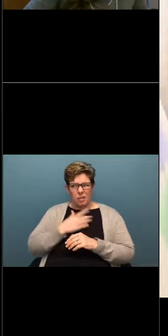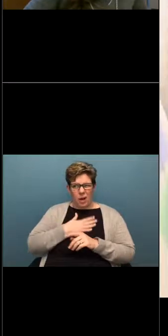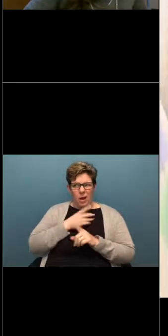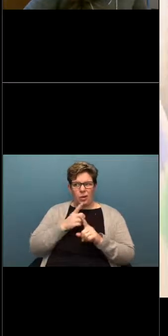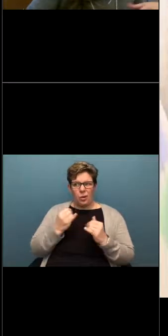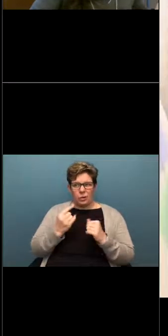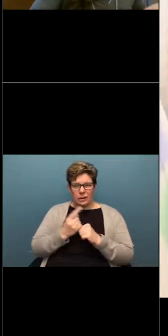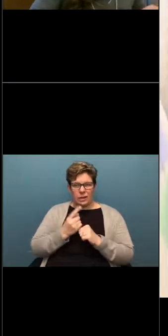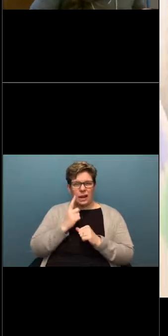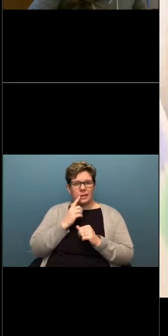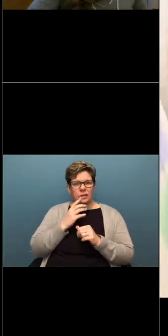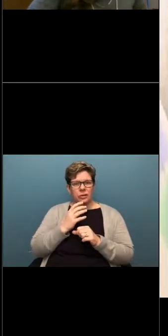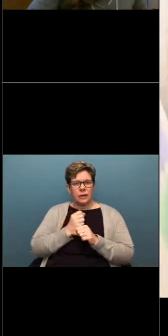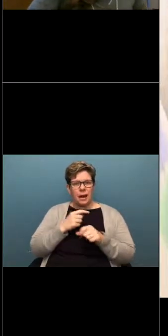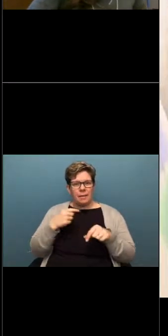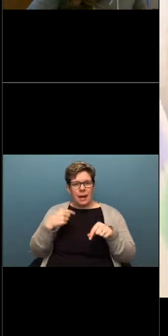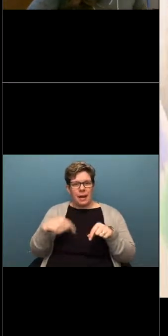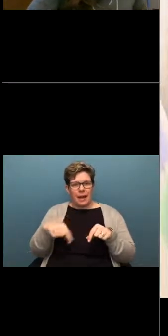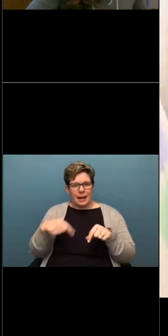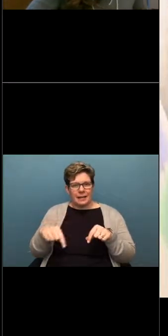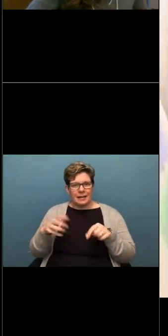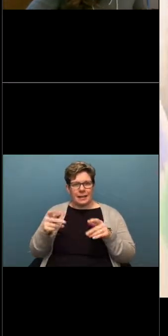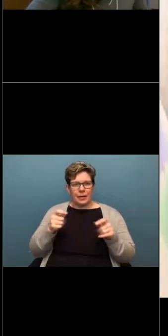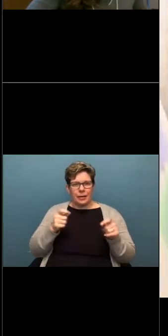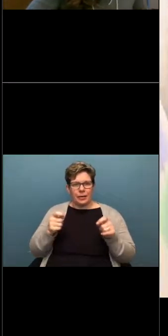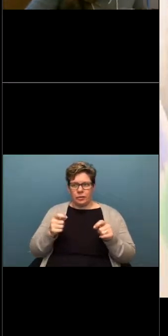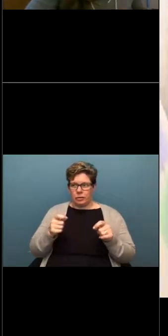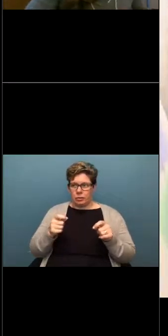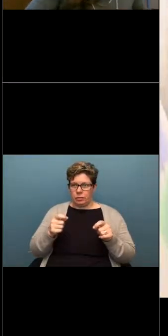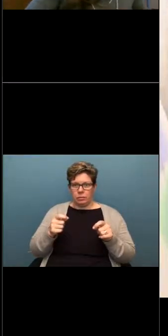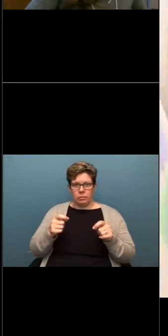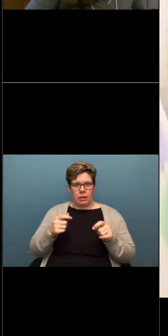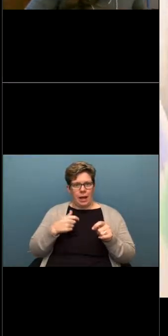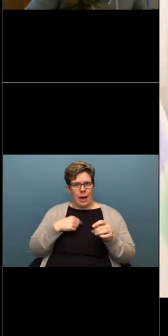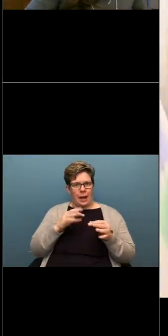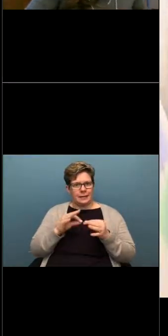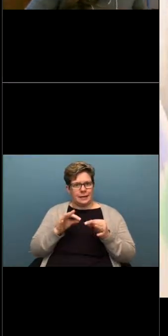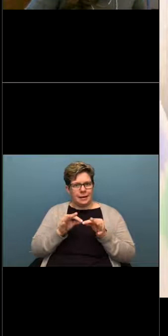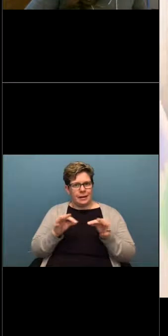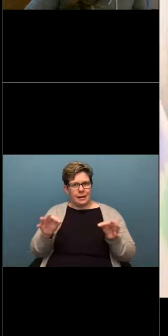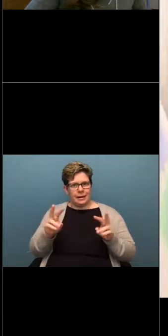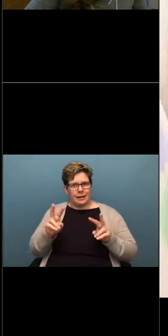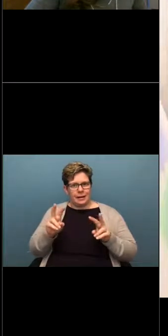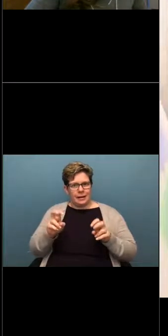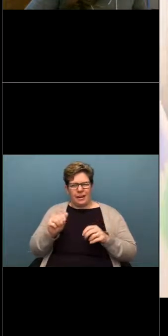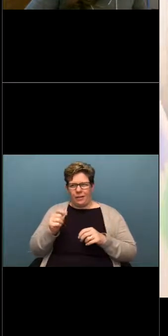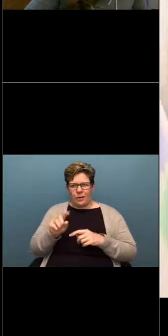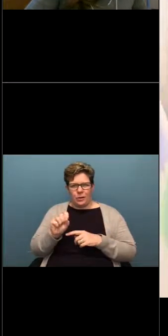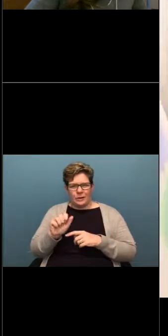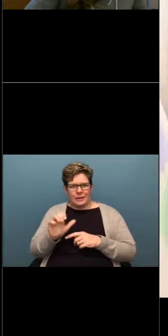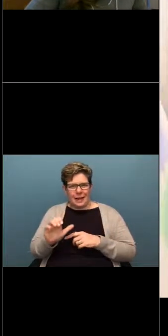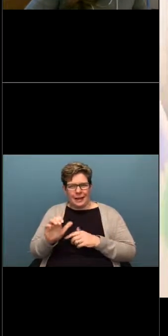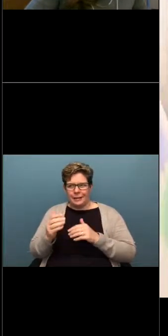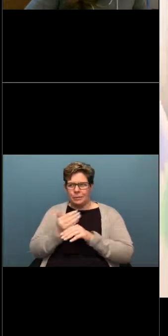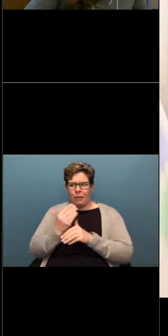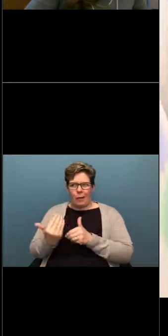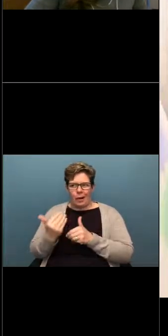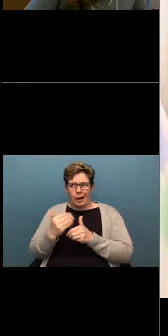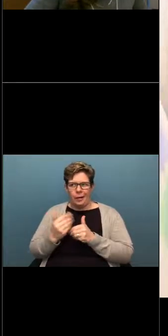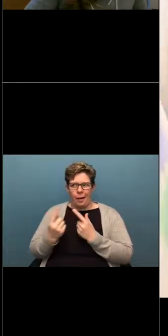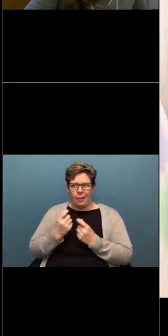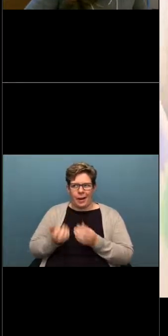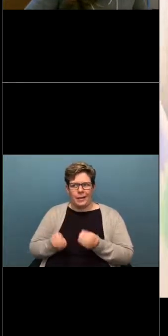opening statement. And I was able to say that in just a few seconds under the average time of interruption for providers.